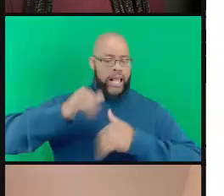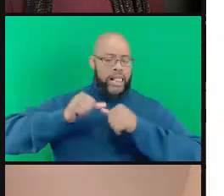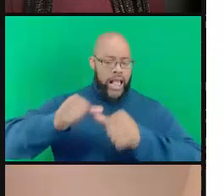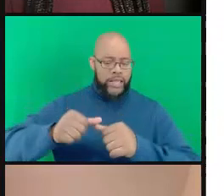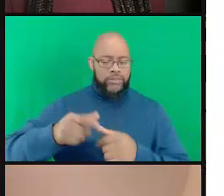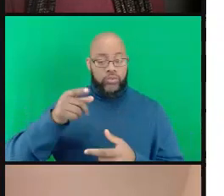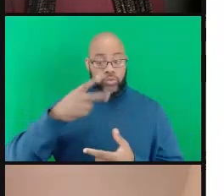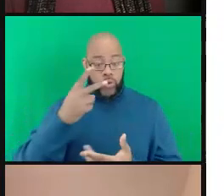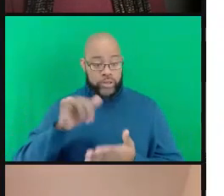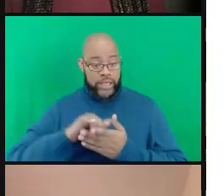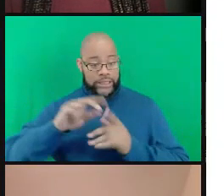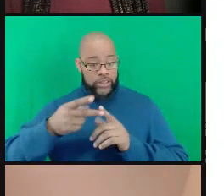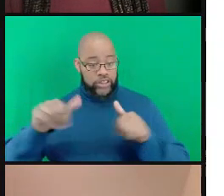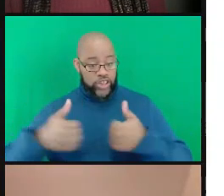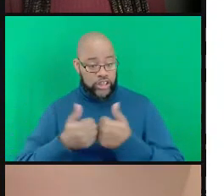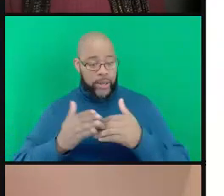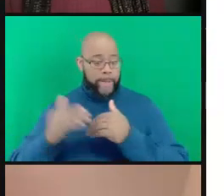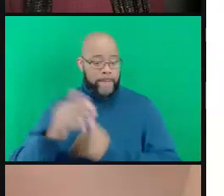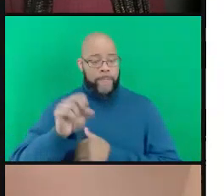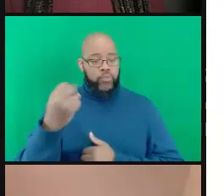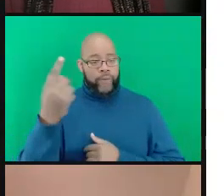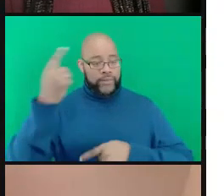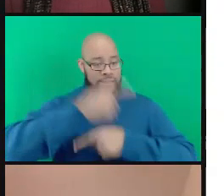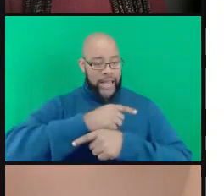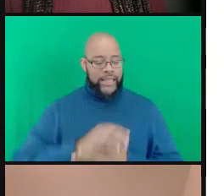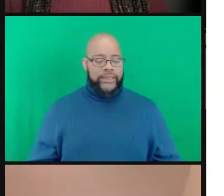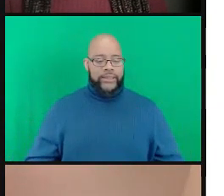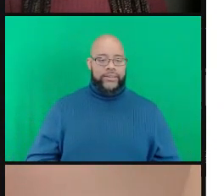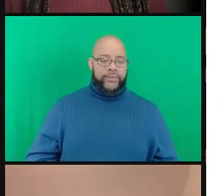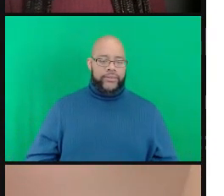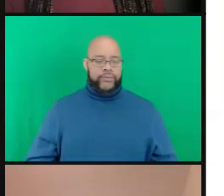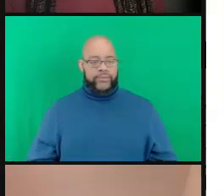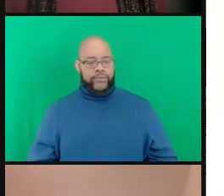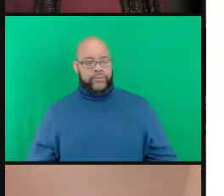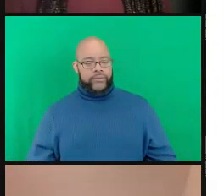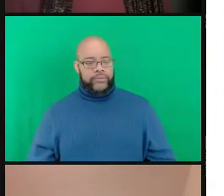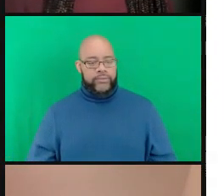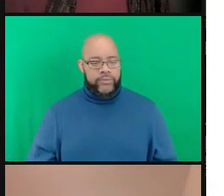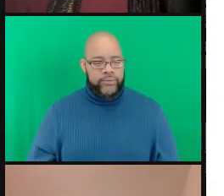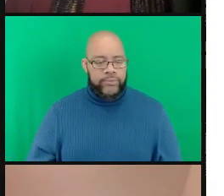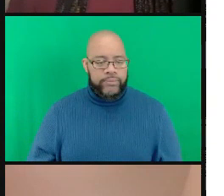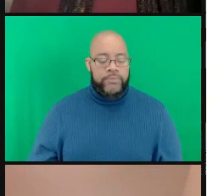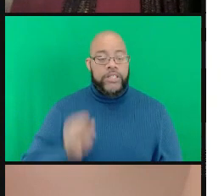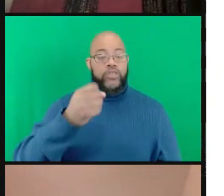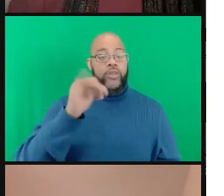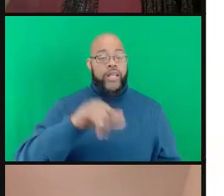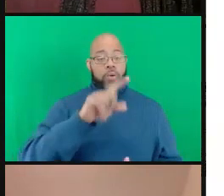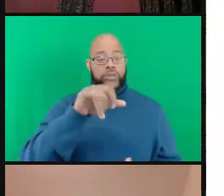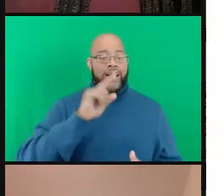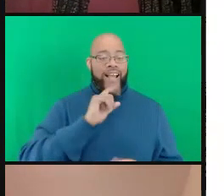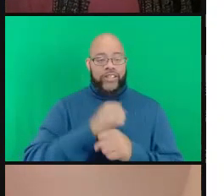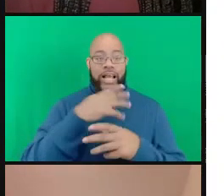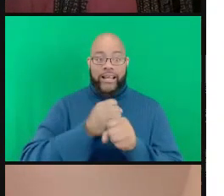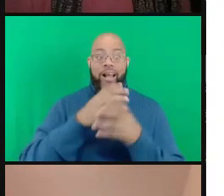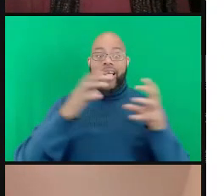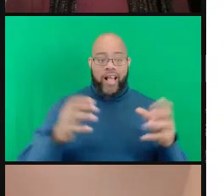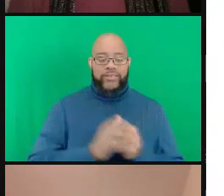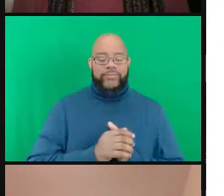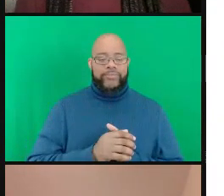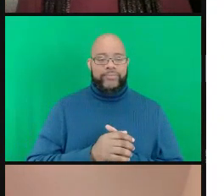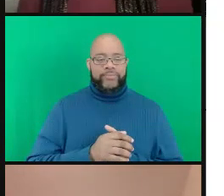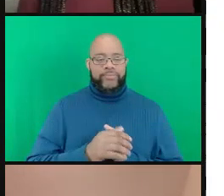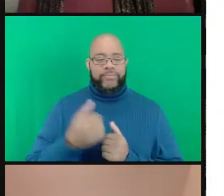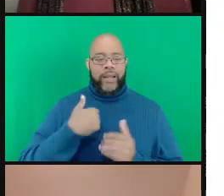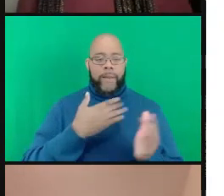you looked at secondary challenge beyond 12 days? Yeah, so this is a question I actually get a lot. And I'm